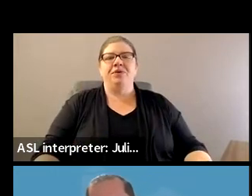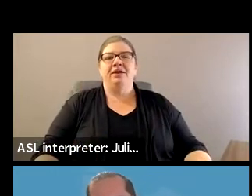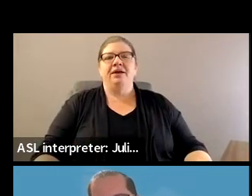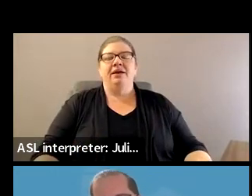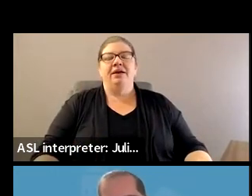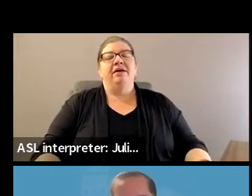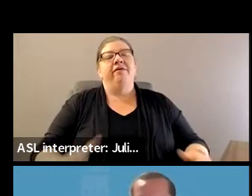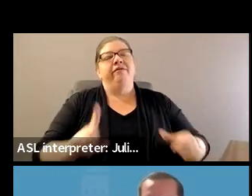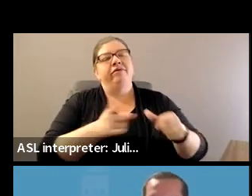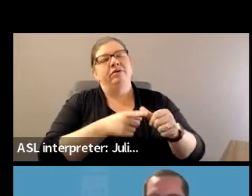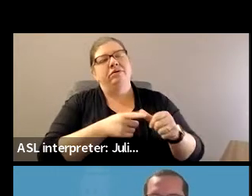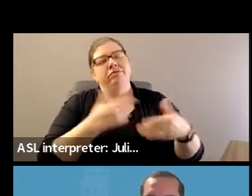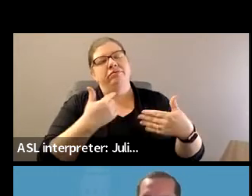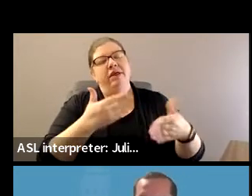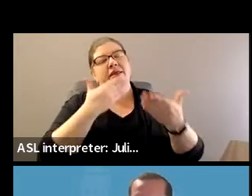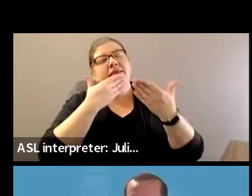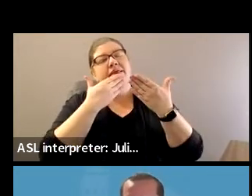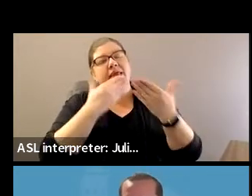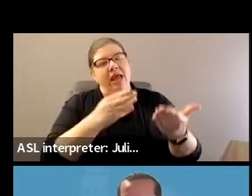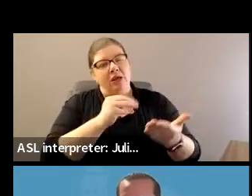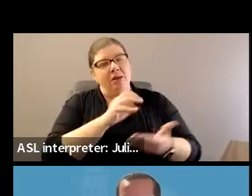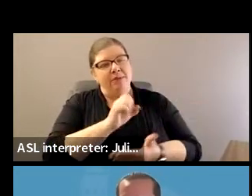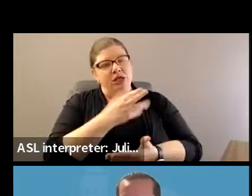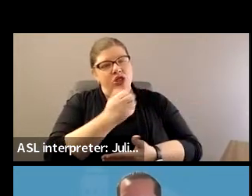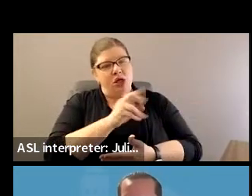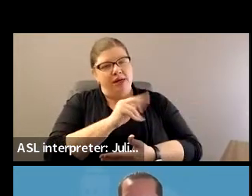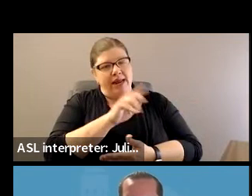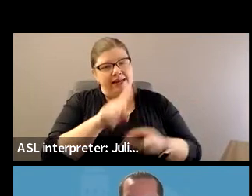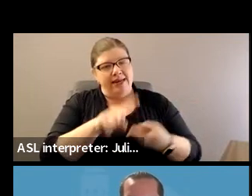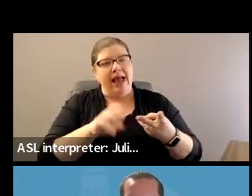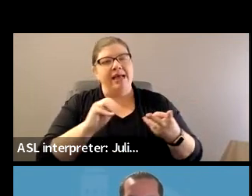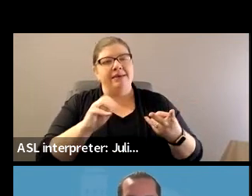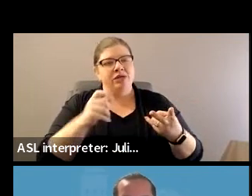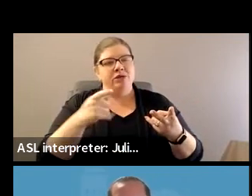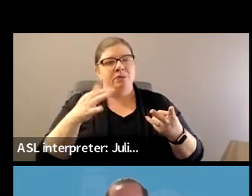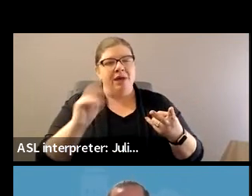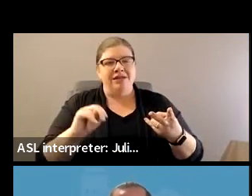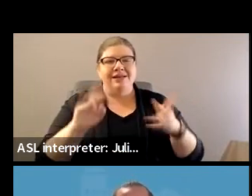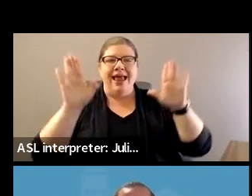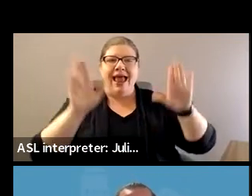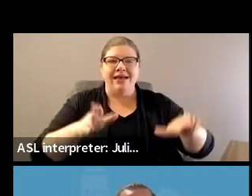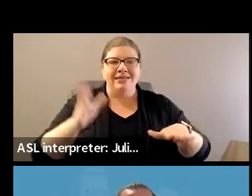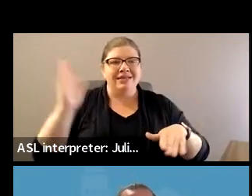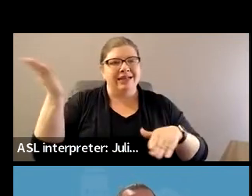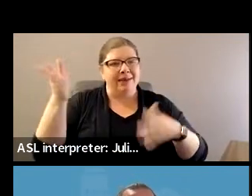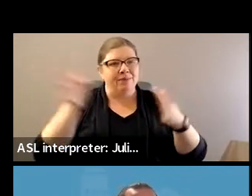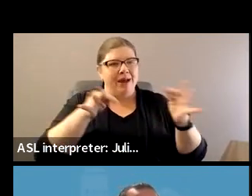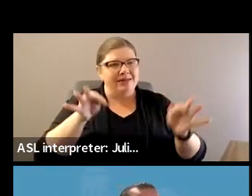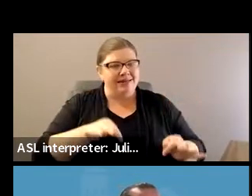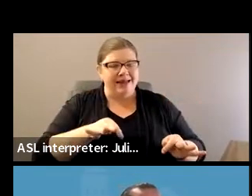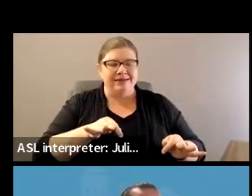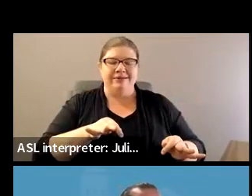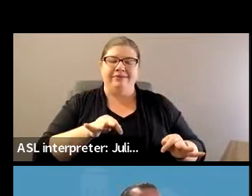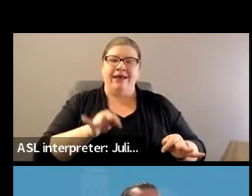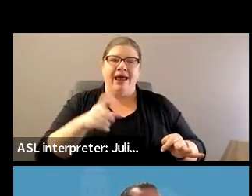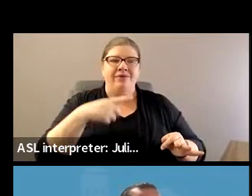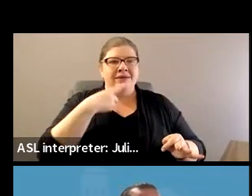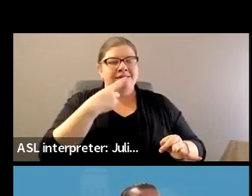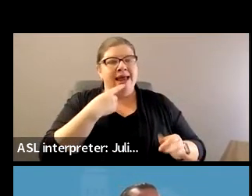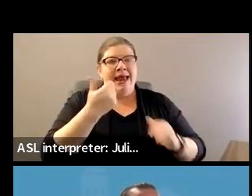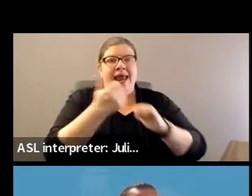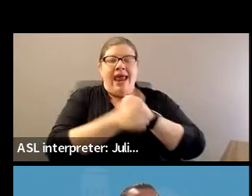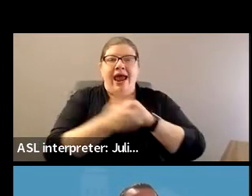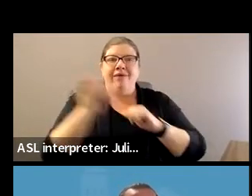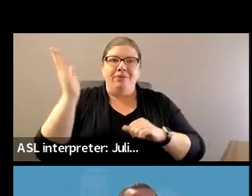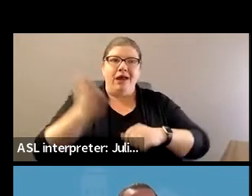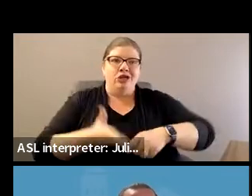First of all, thank you, Ms. Hernandez. Thank you, Ms. Preston. Excellent presentation. I have to say, every presentation